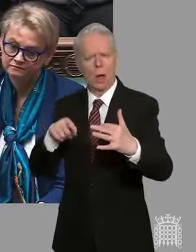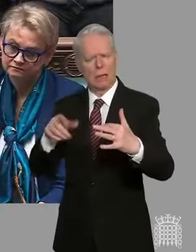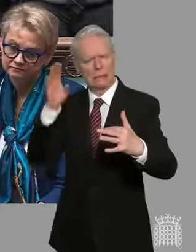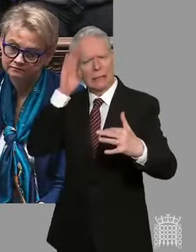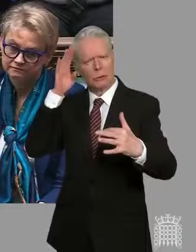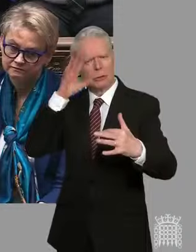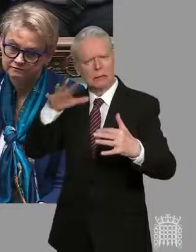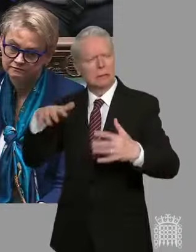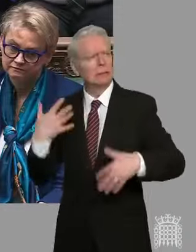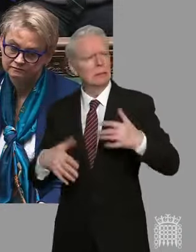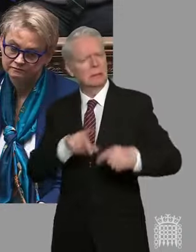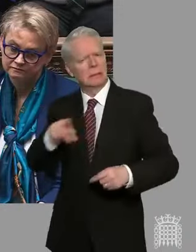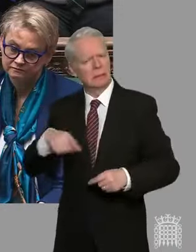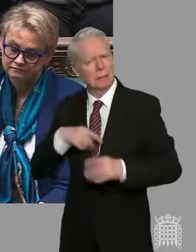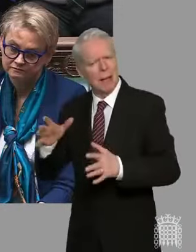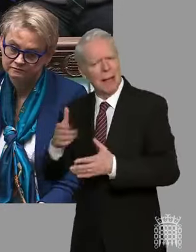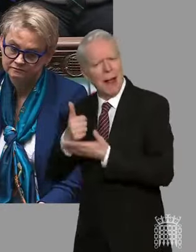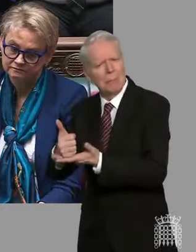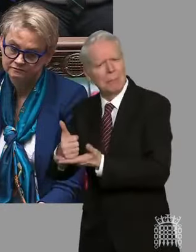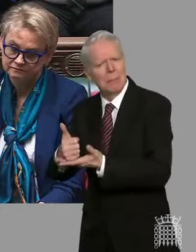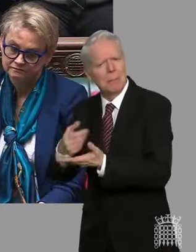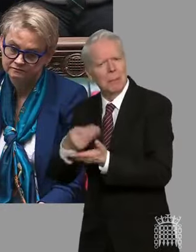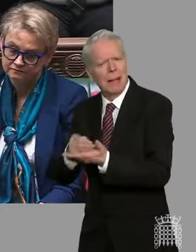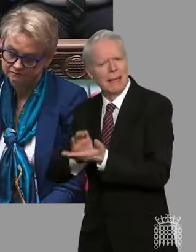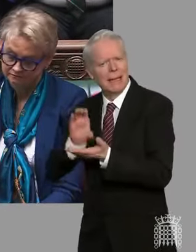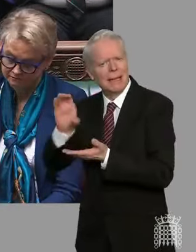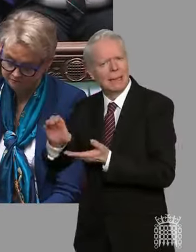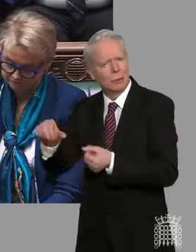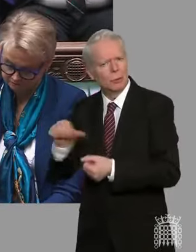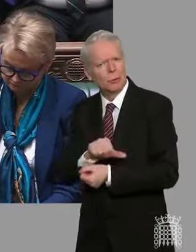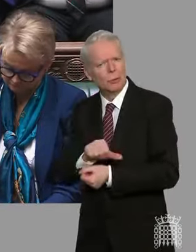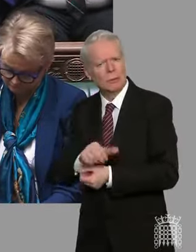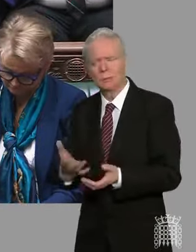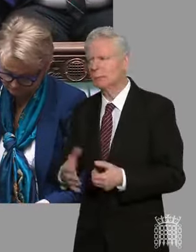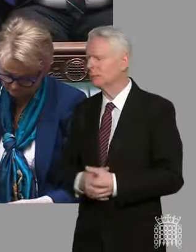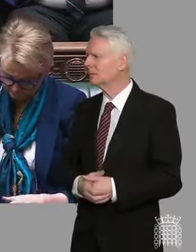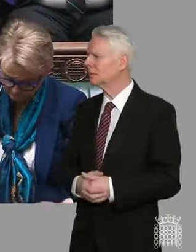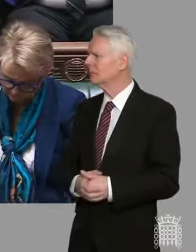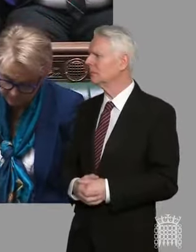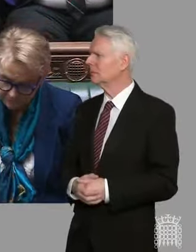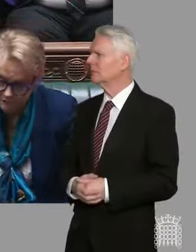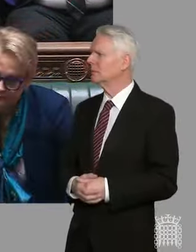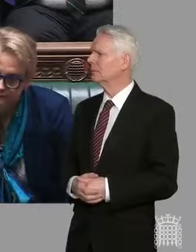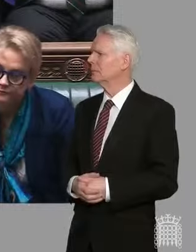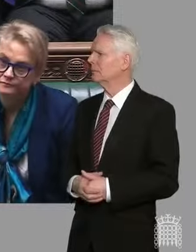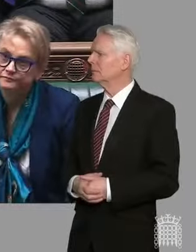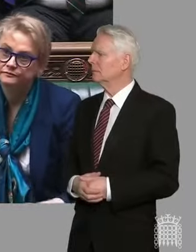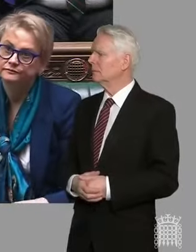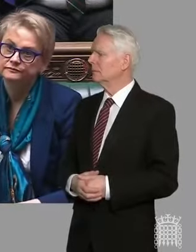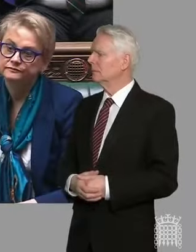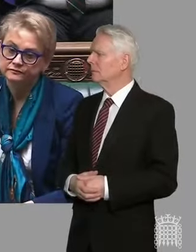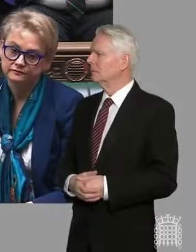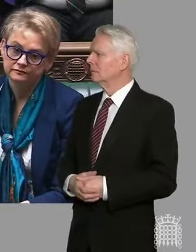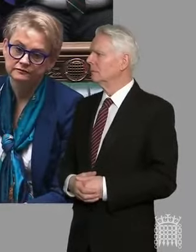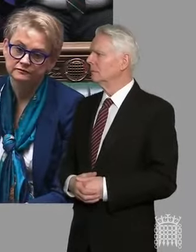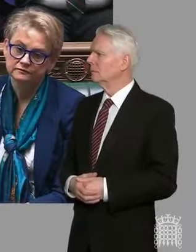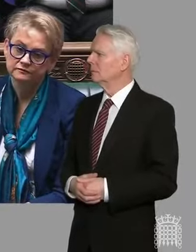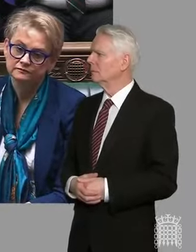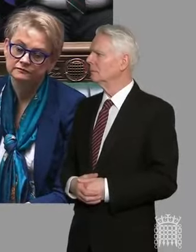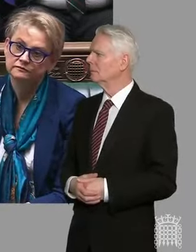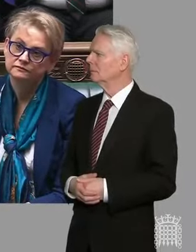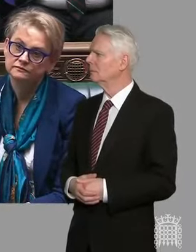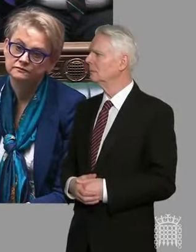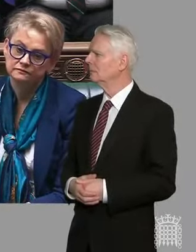the overseas development is important. I'm proud of what we've done. It wasn't a decision I took lightly or I wanted to